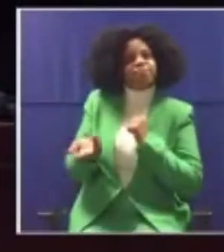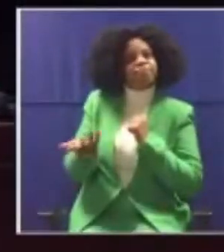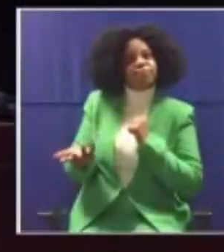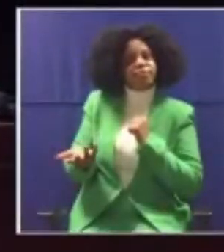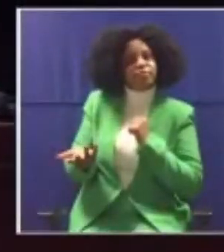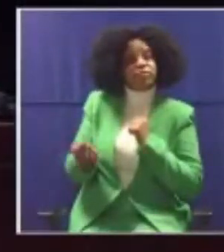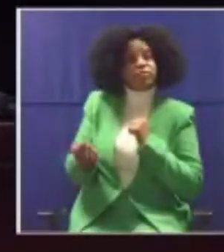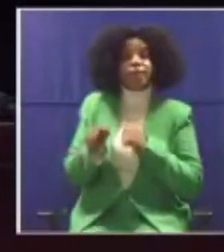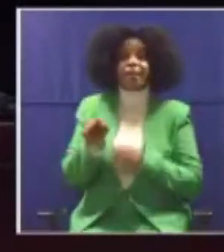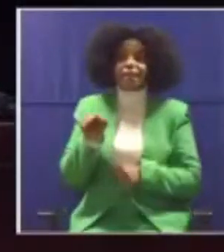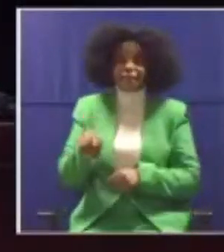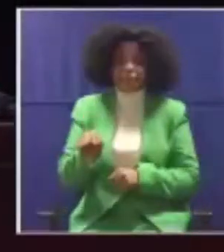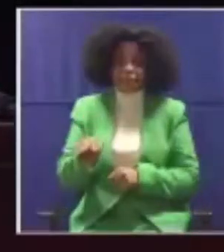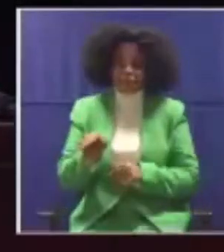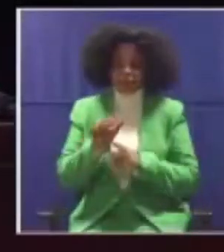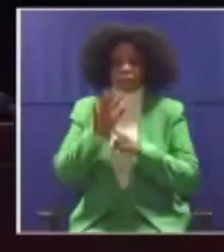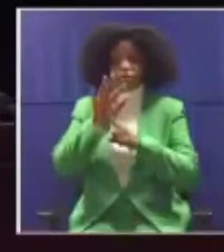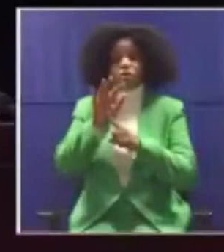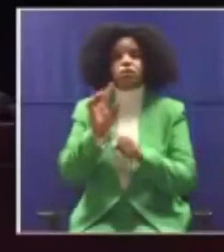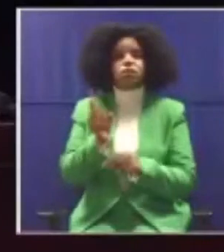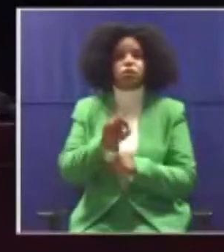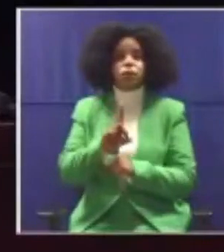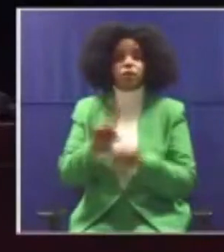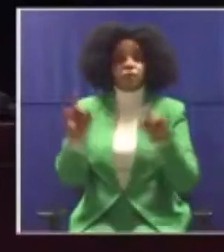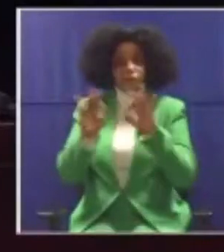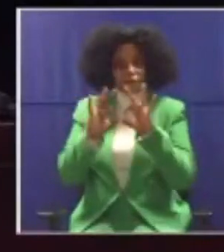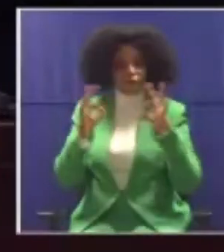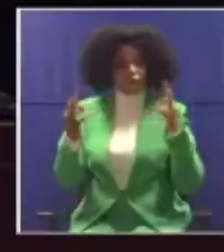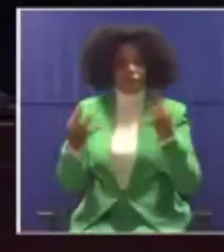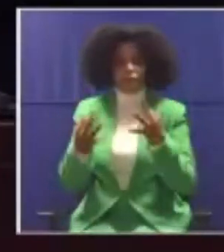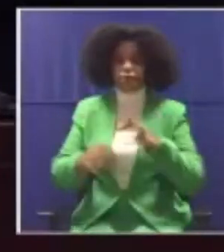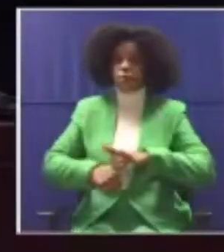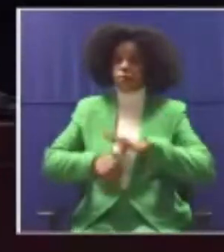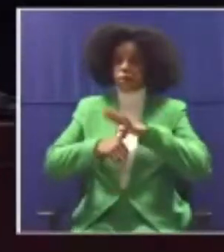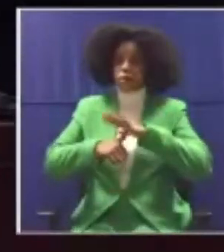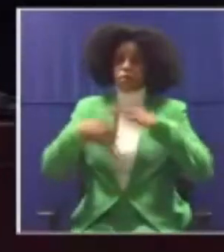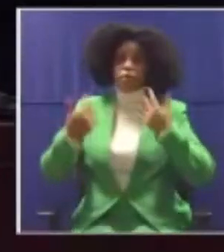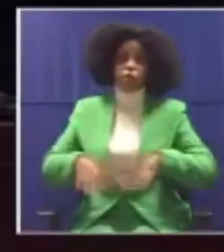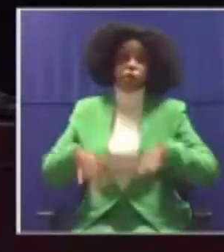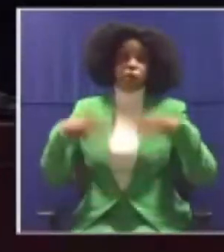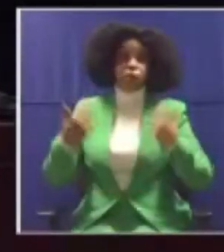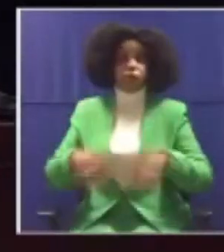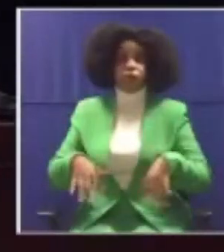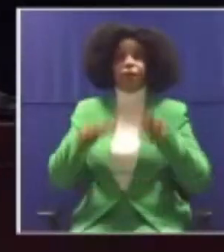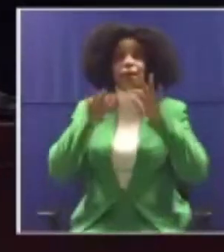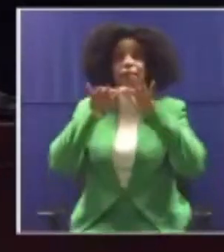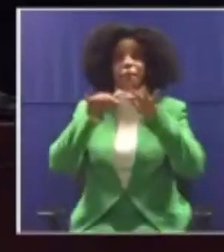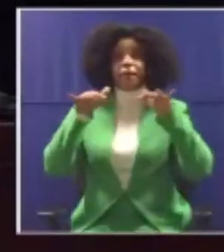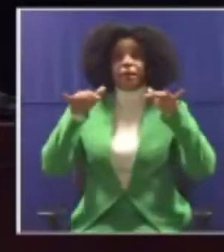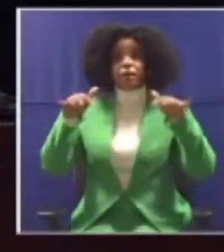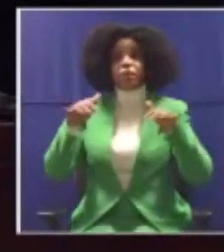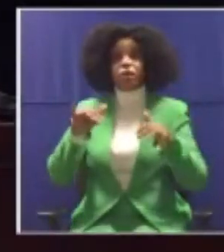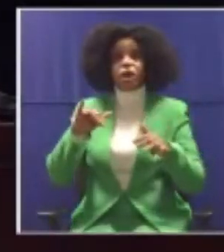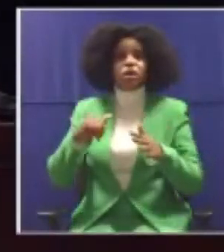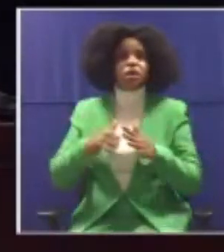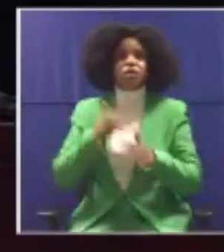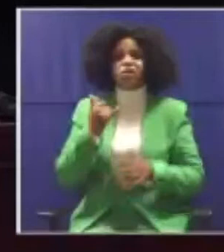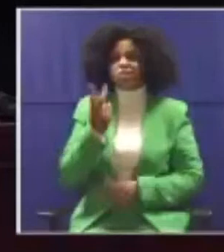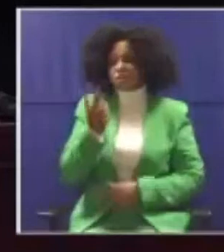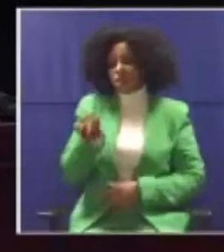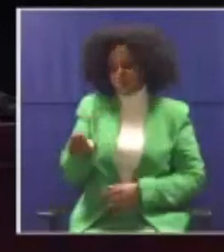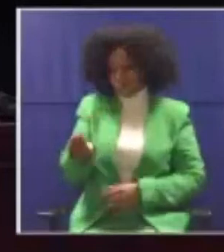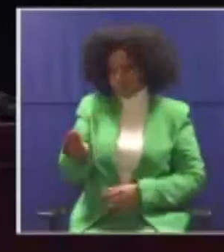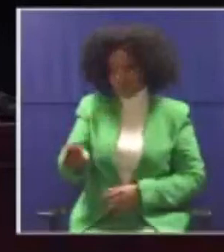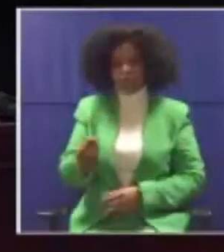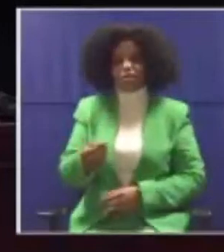So that emphasizes the importance of family. People don't start by saying, hey, this child is naughty.